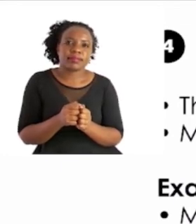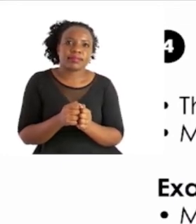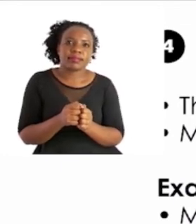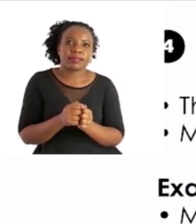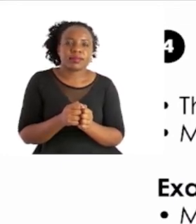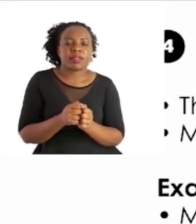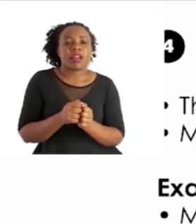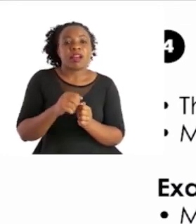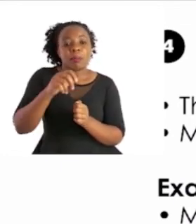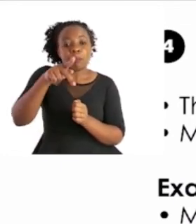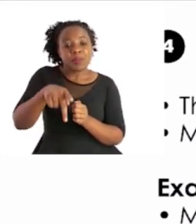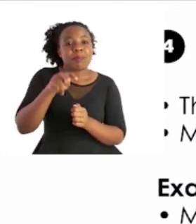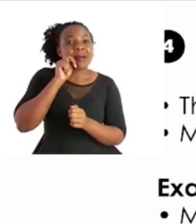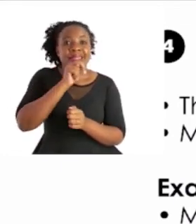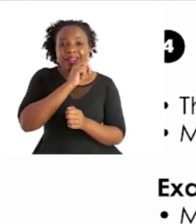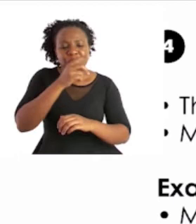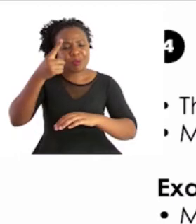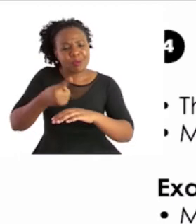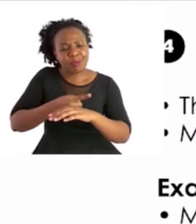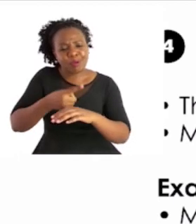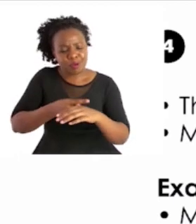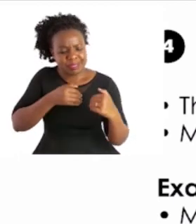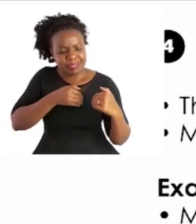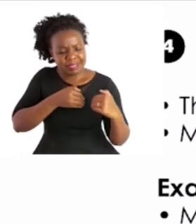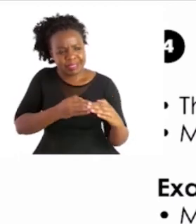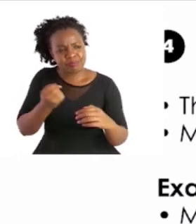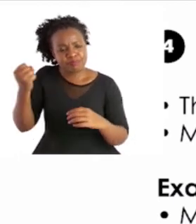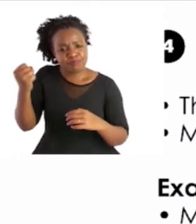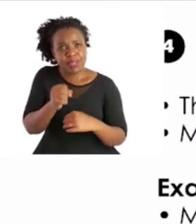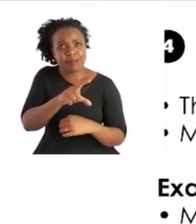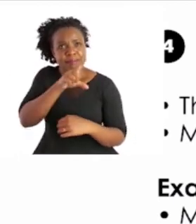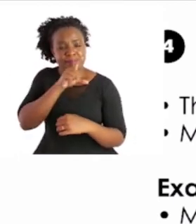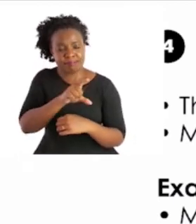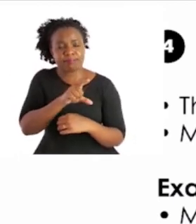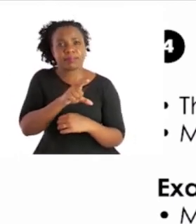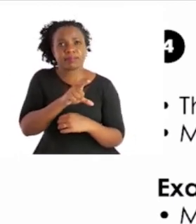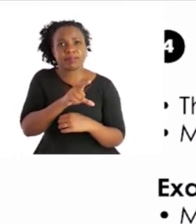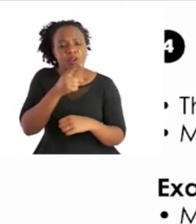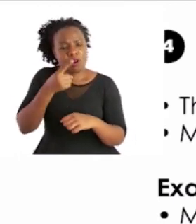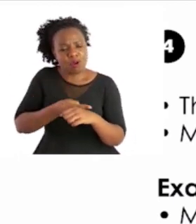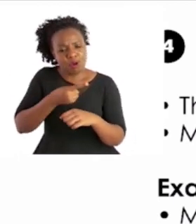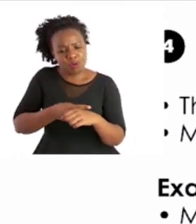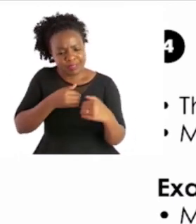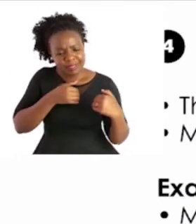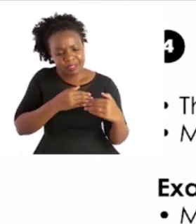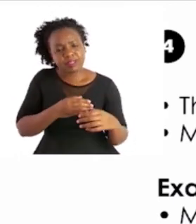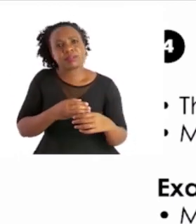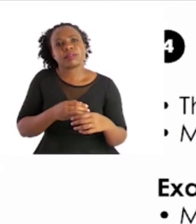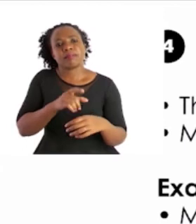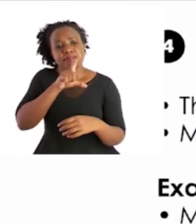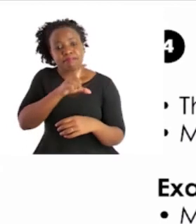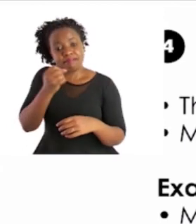They always start with capital letters. These are proper nouns. They always start with